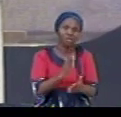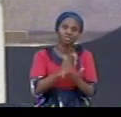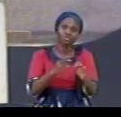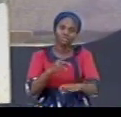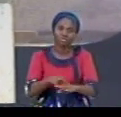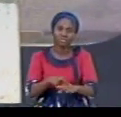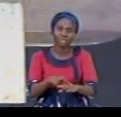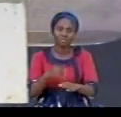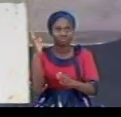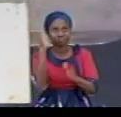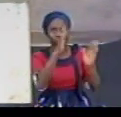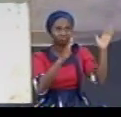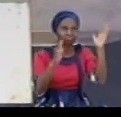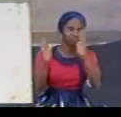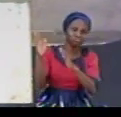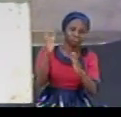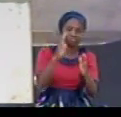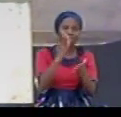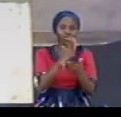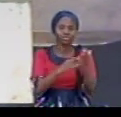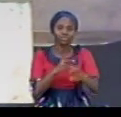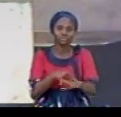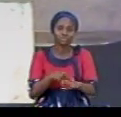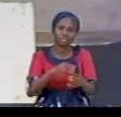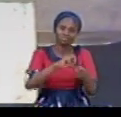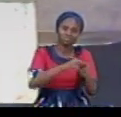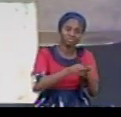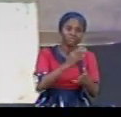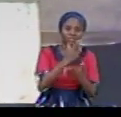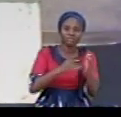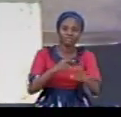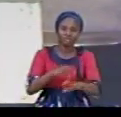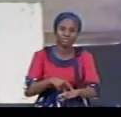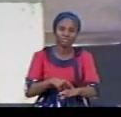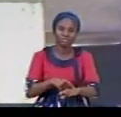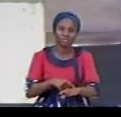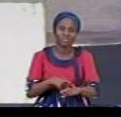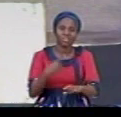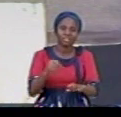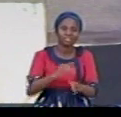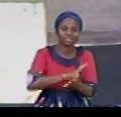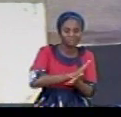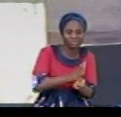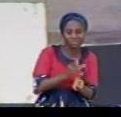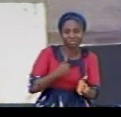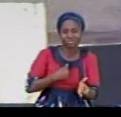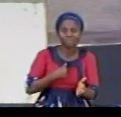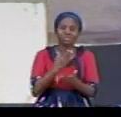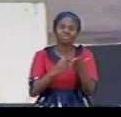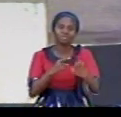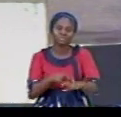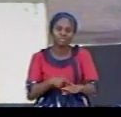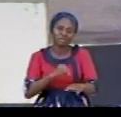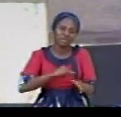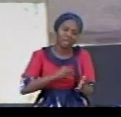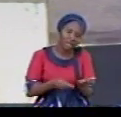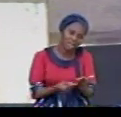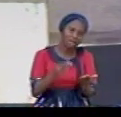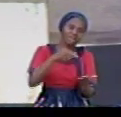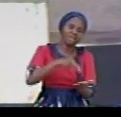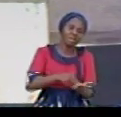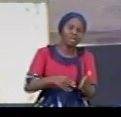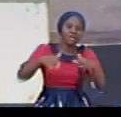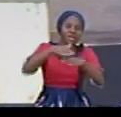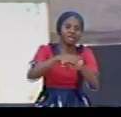me here, they blow me there. Sometimes adversity, sometimes they crush me. Sometimes I rise up above the